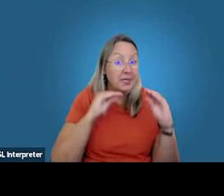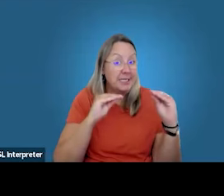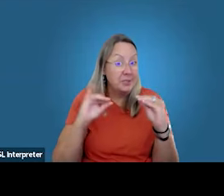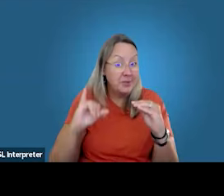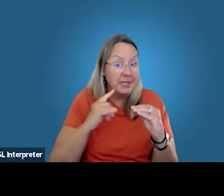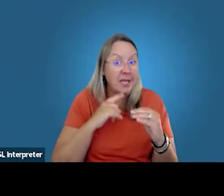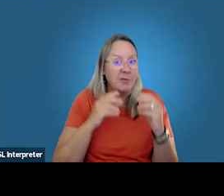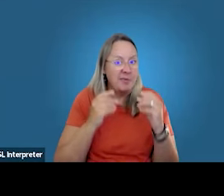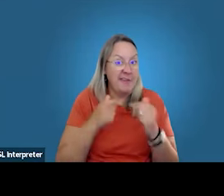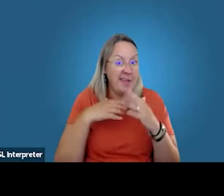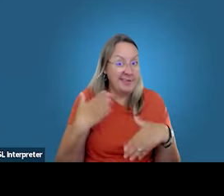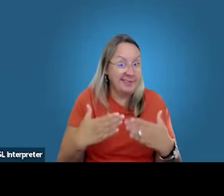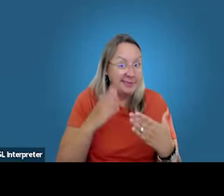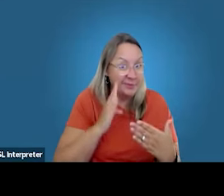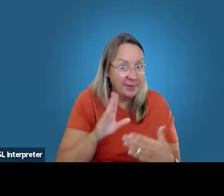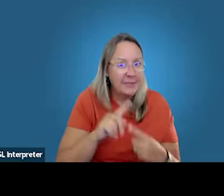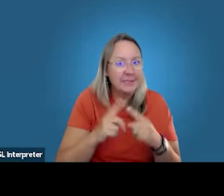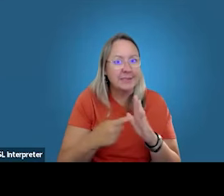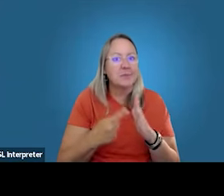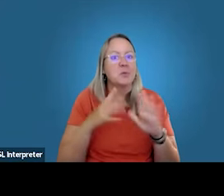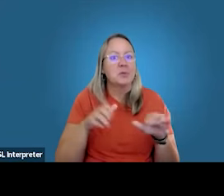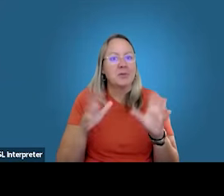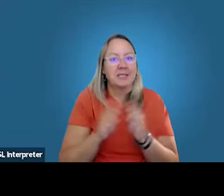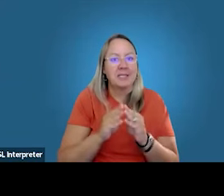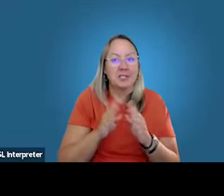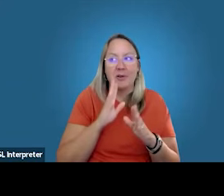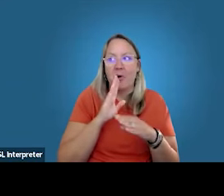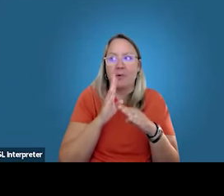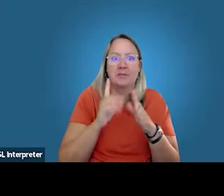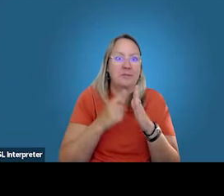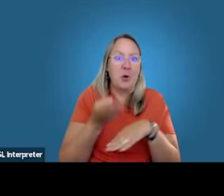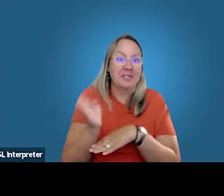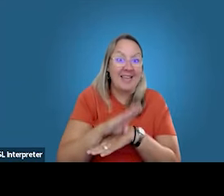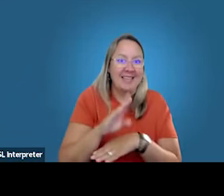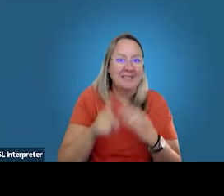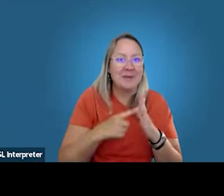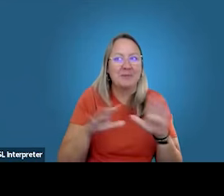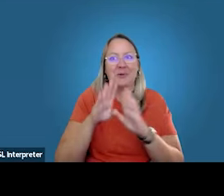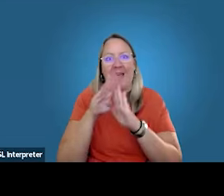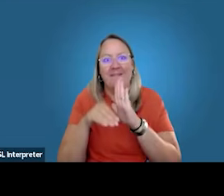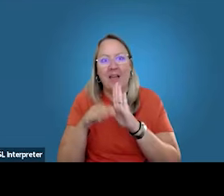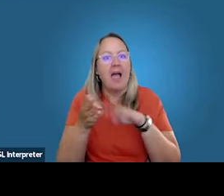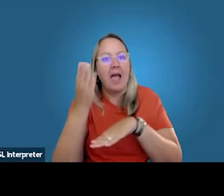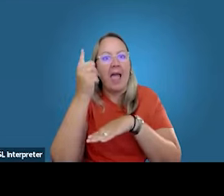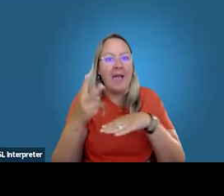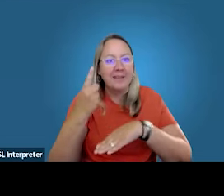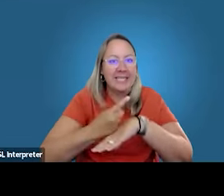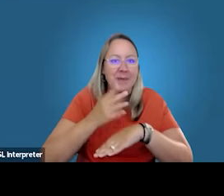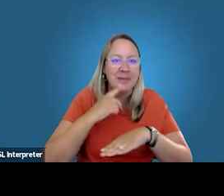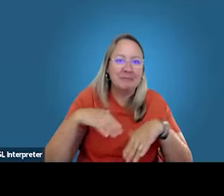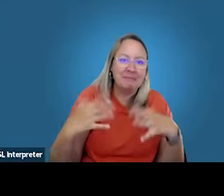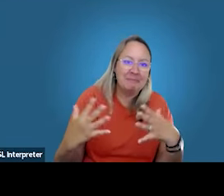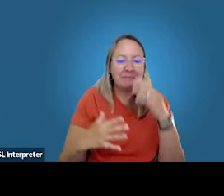be fast-paced and furious because sometimes we do these sessions over a full day, sometimes we do them in half a day. I've done them in half an hour.